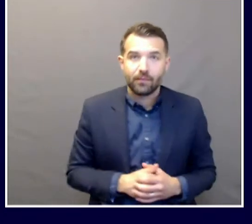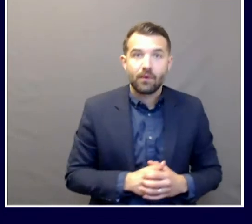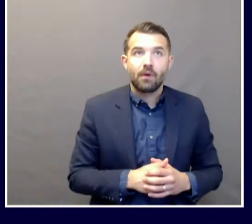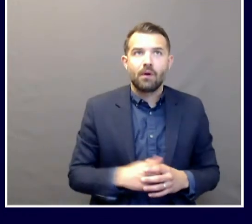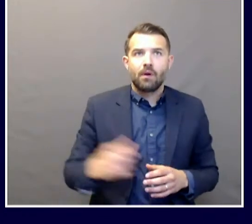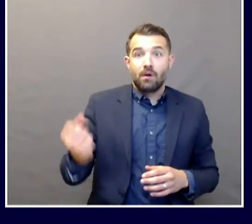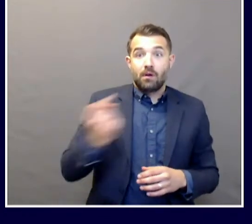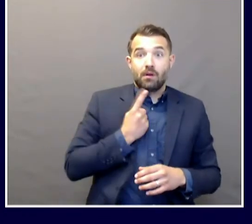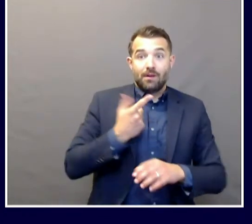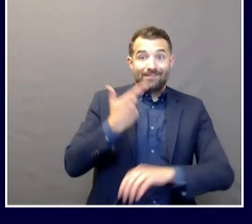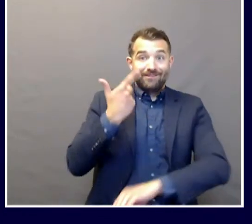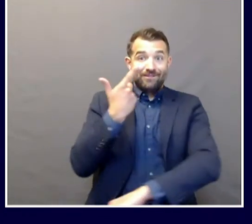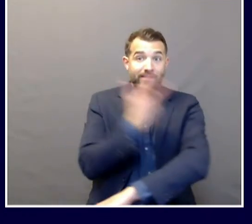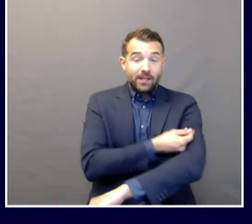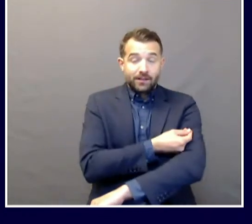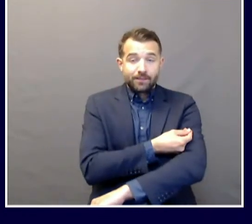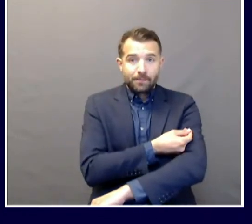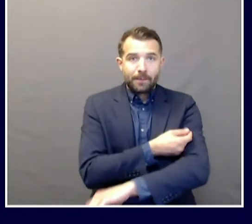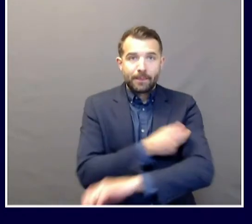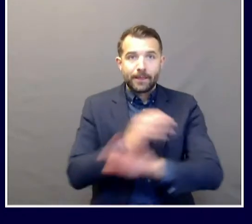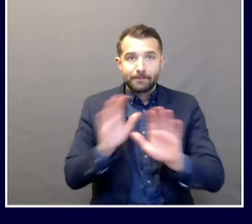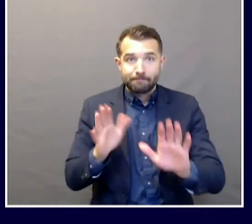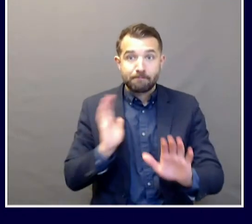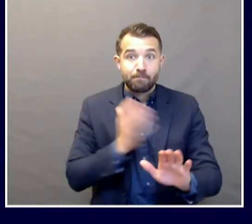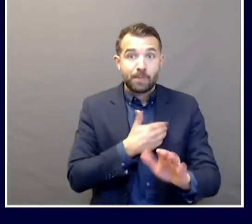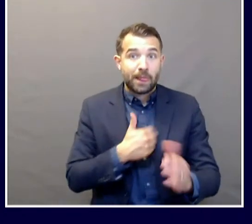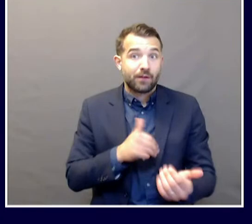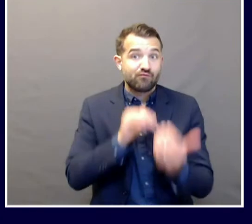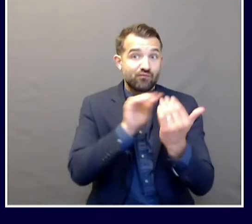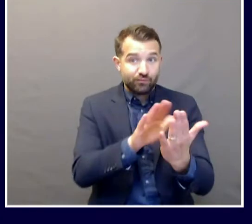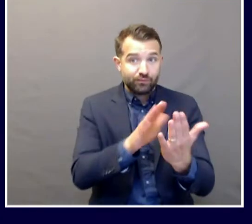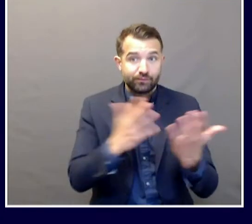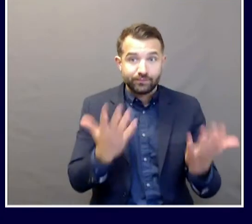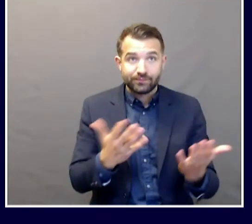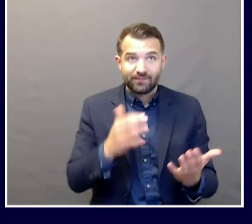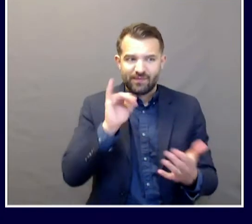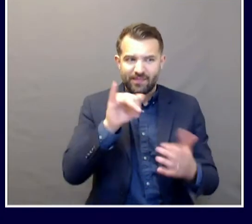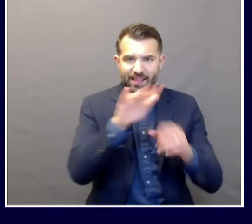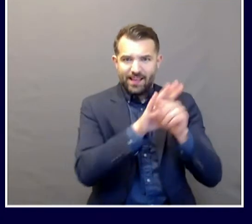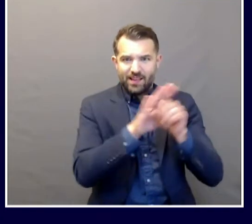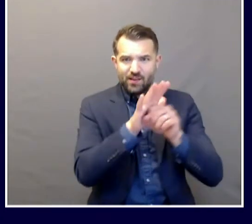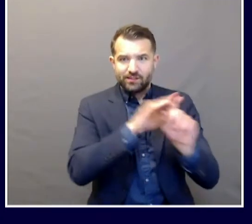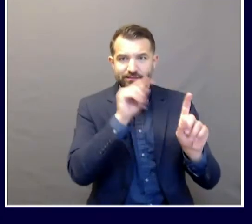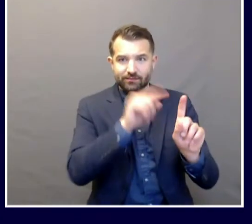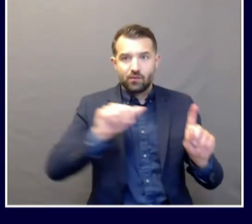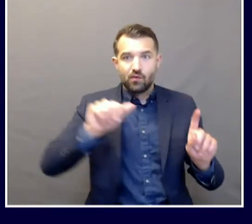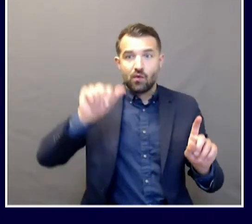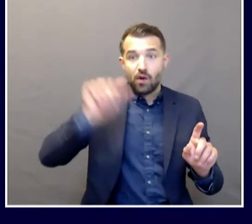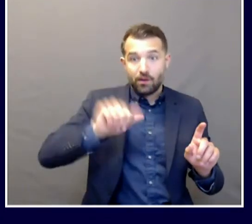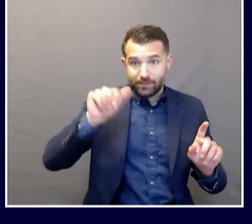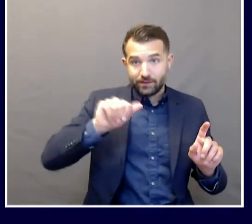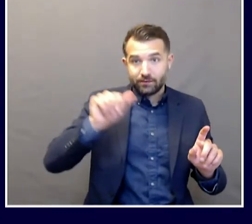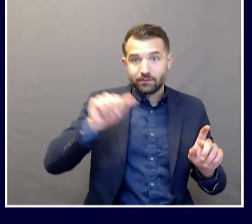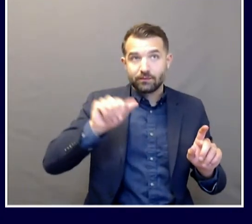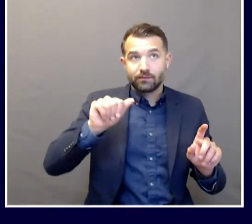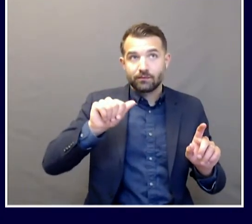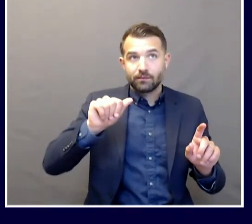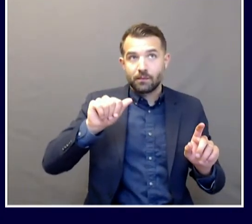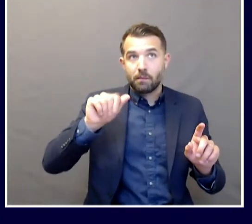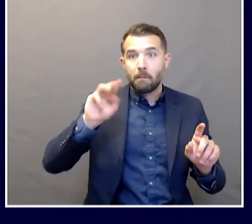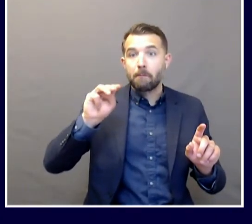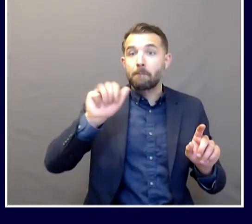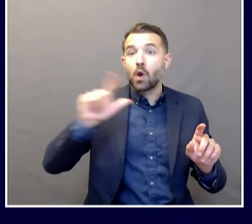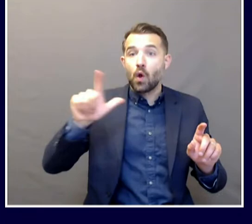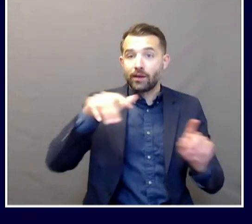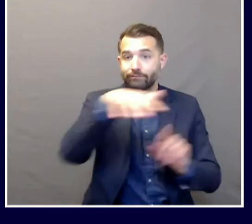been one to rely upon the large scale site at the Auburn Mall to make sure that they had all the doses that they